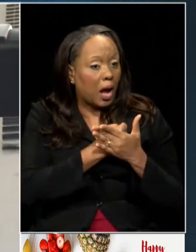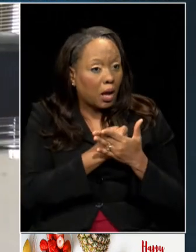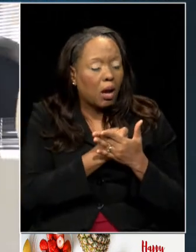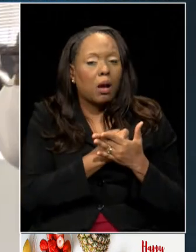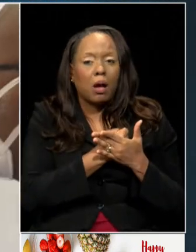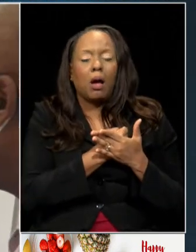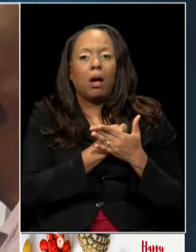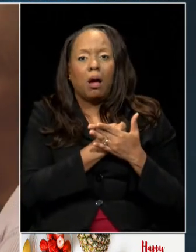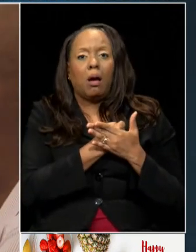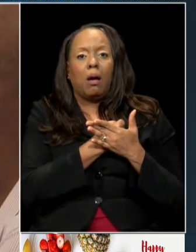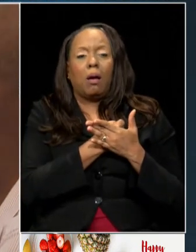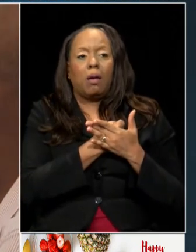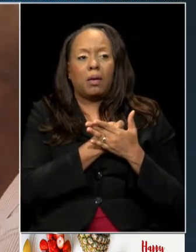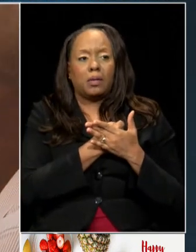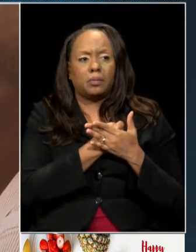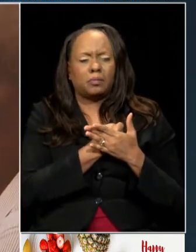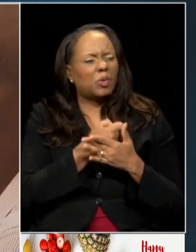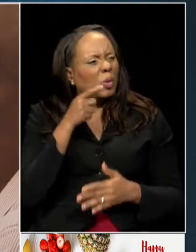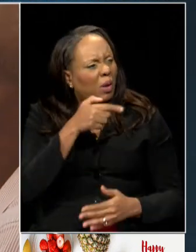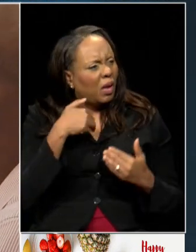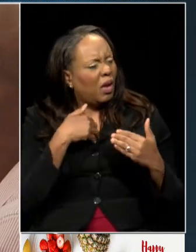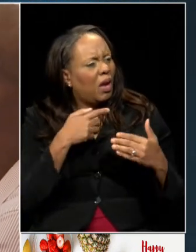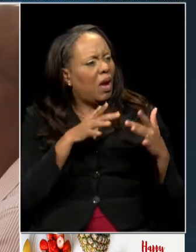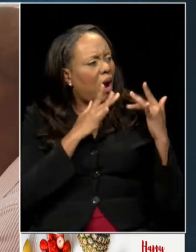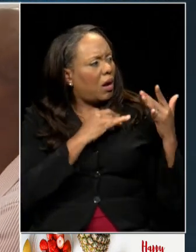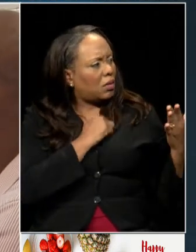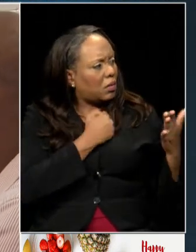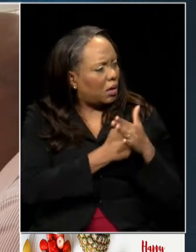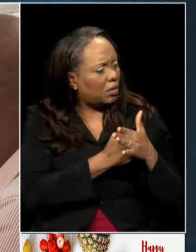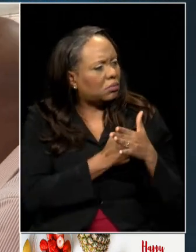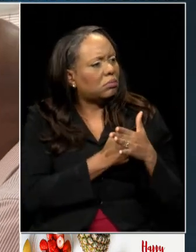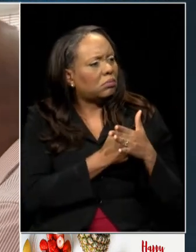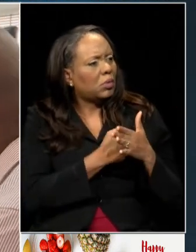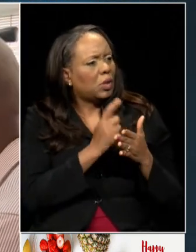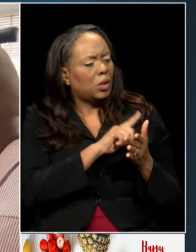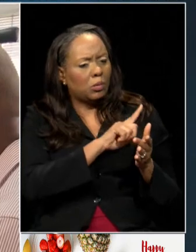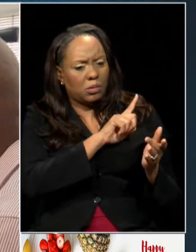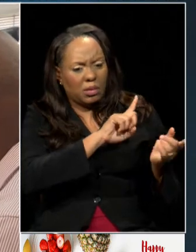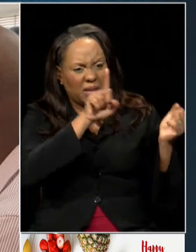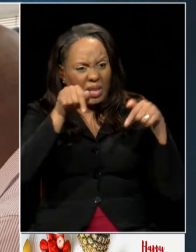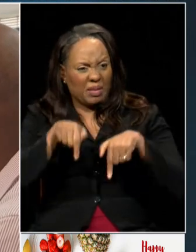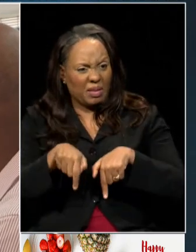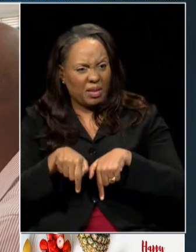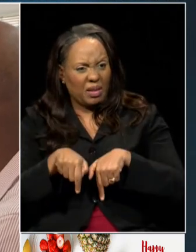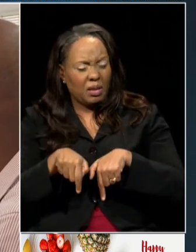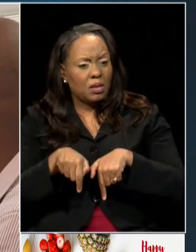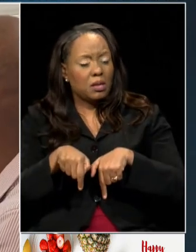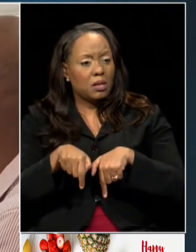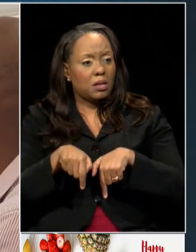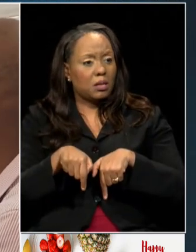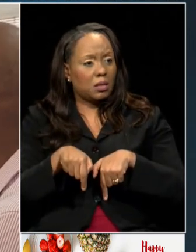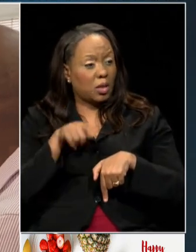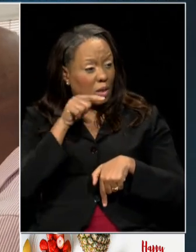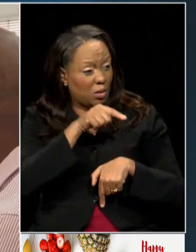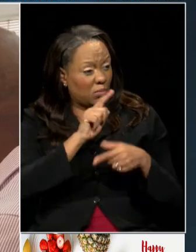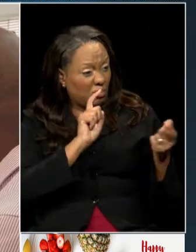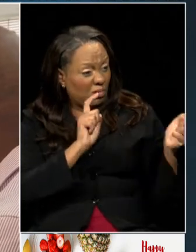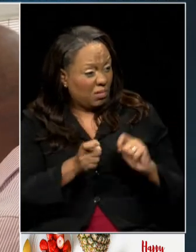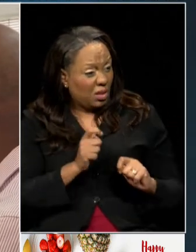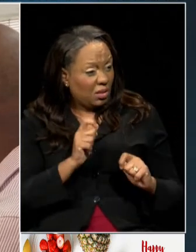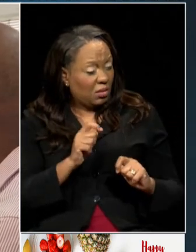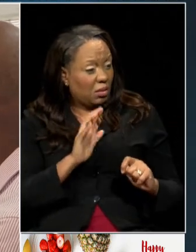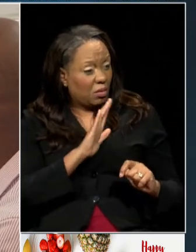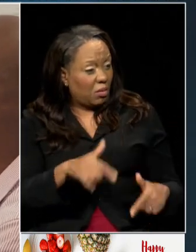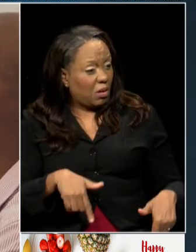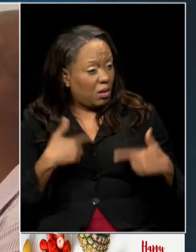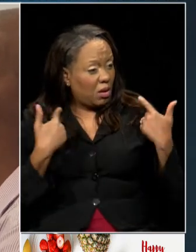and coming to the Heart and Stroke Foundation, was there any further modification of your lifestyle that they would have recommended?